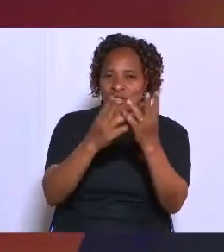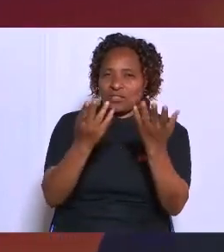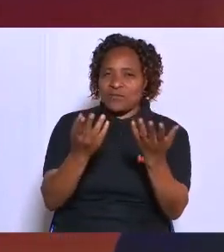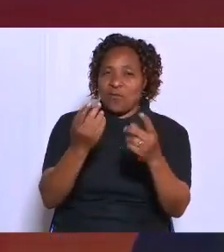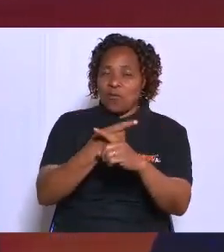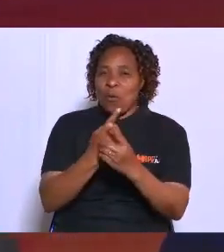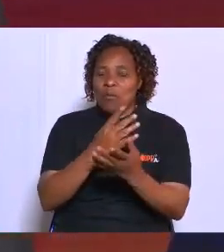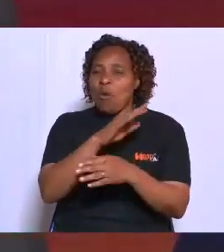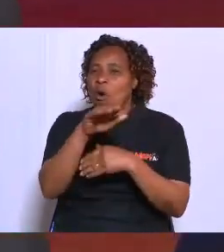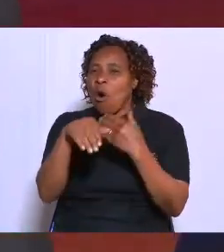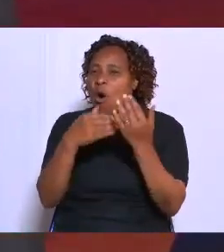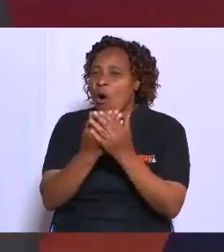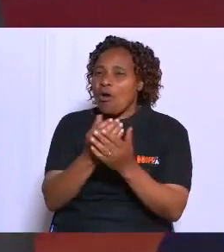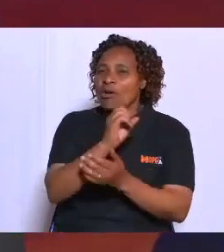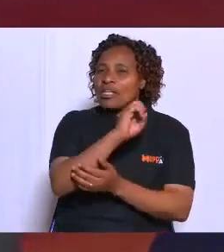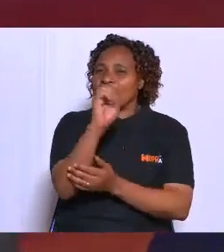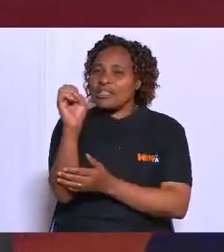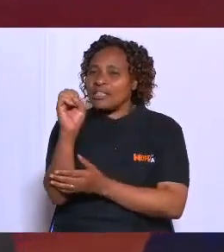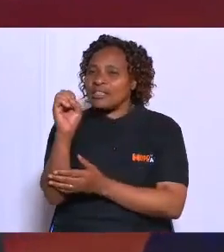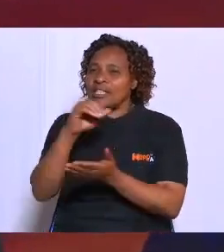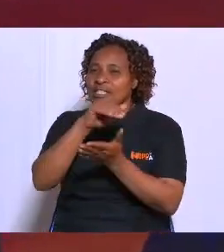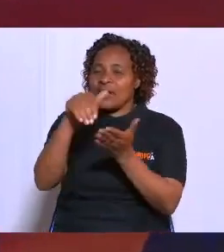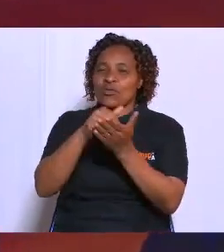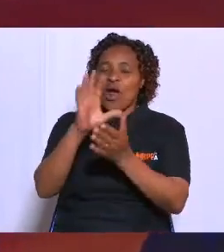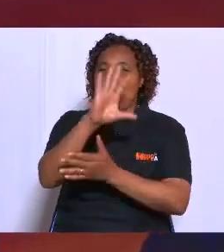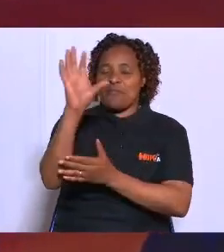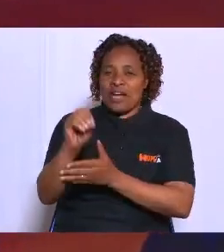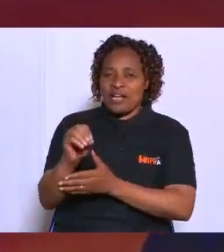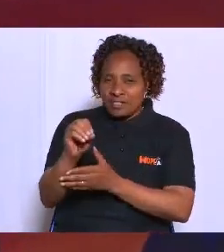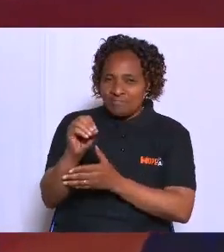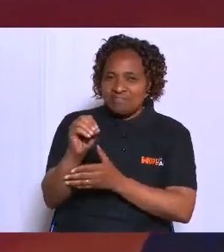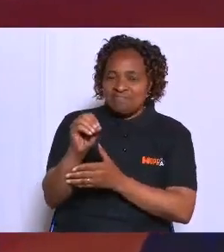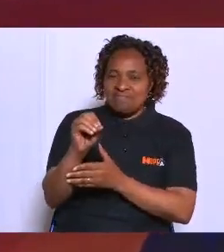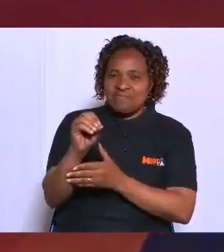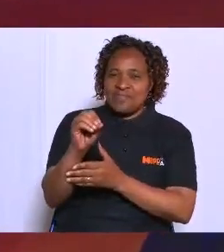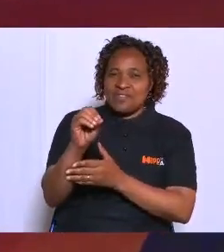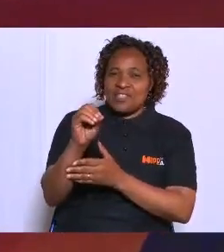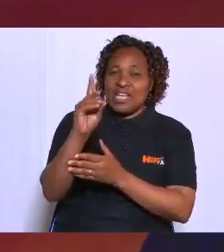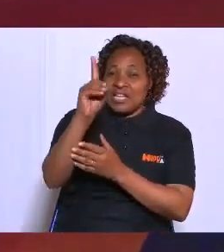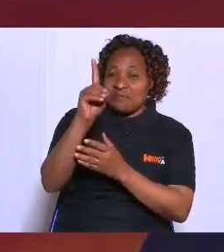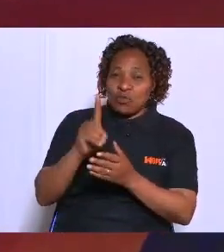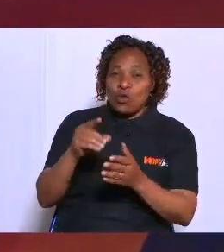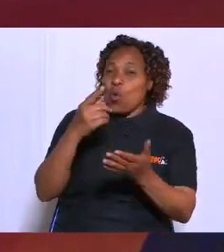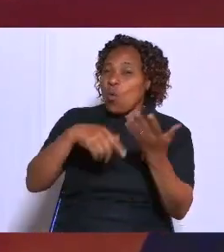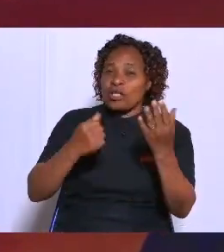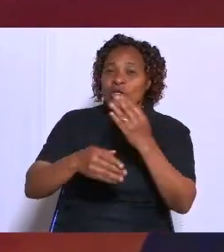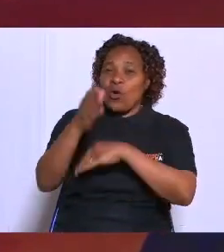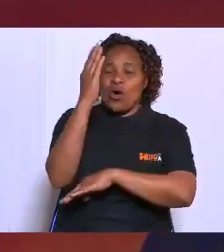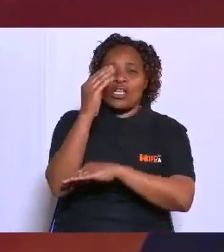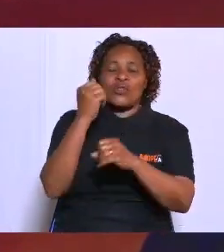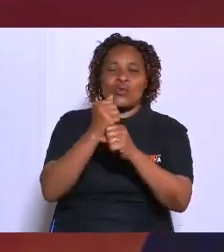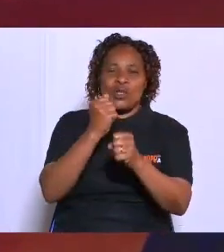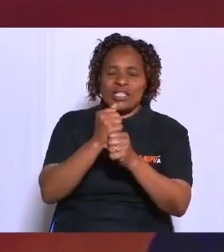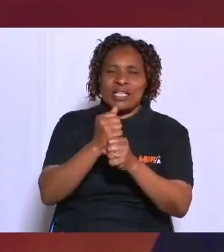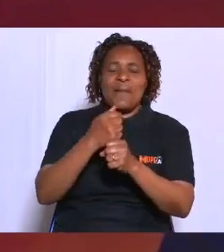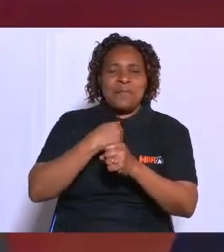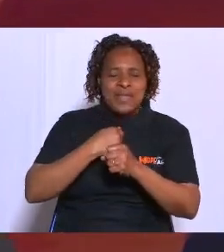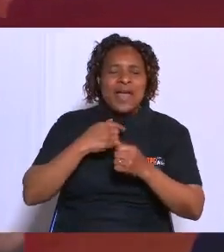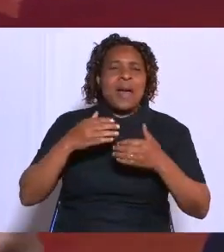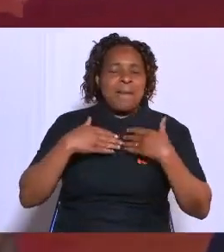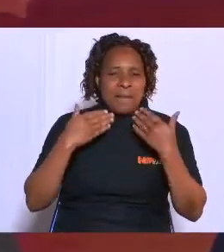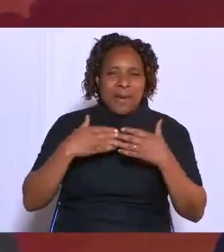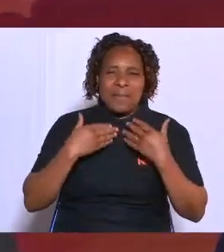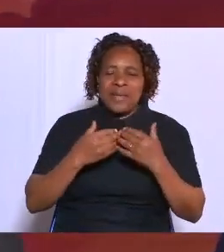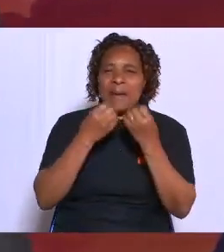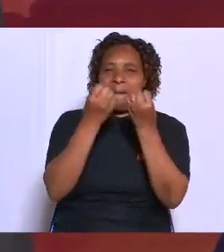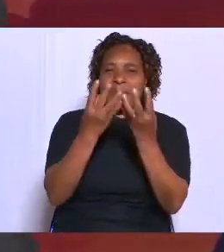throughout East Ave East Central Africa division of what God is doing and I'm impressed with